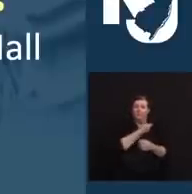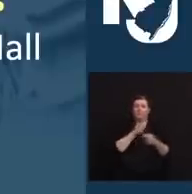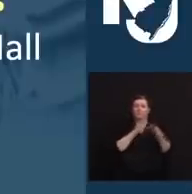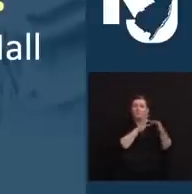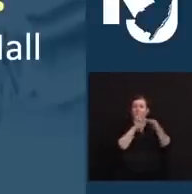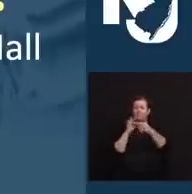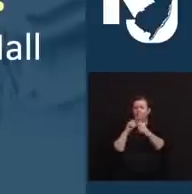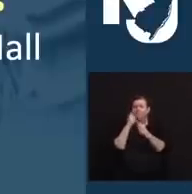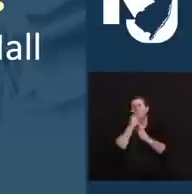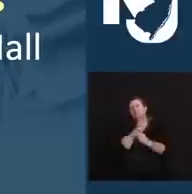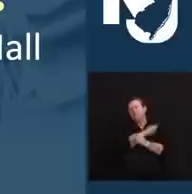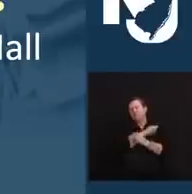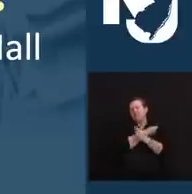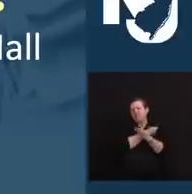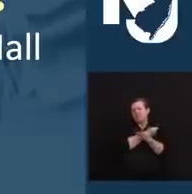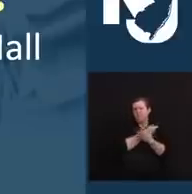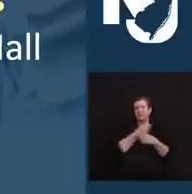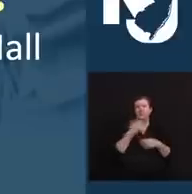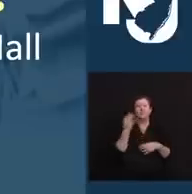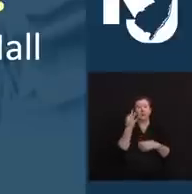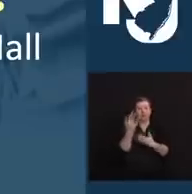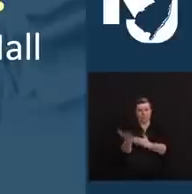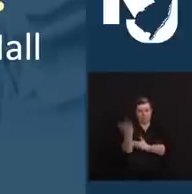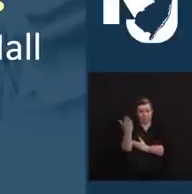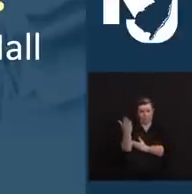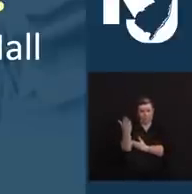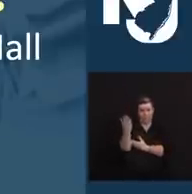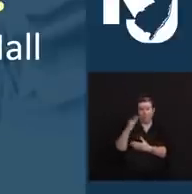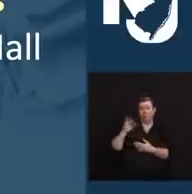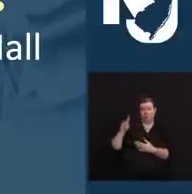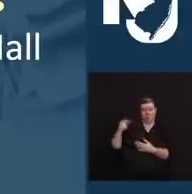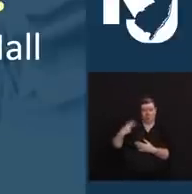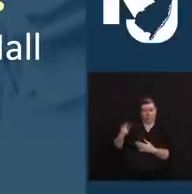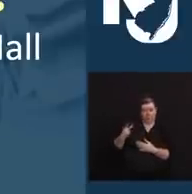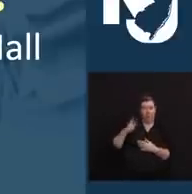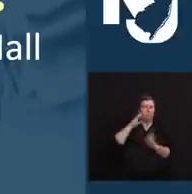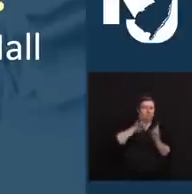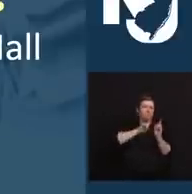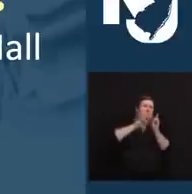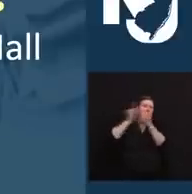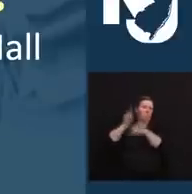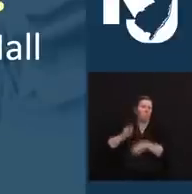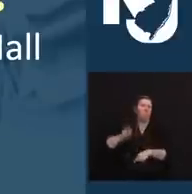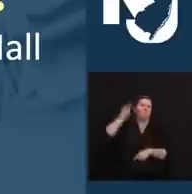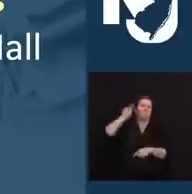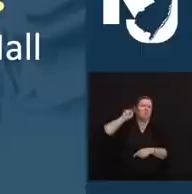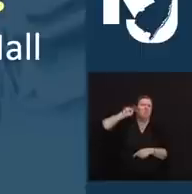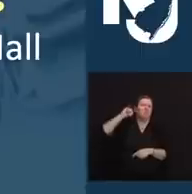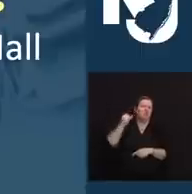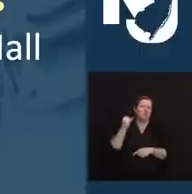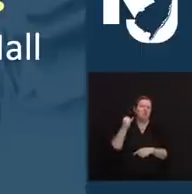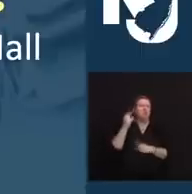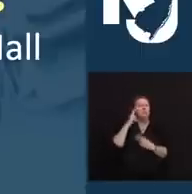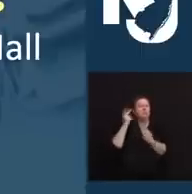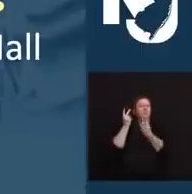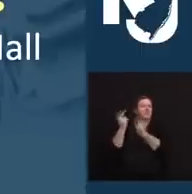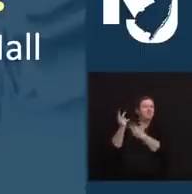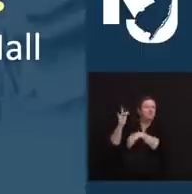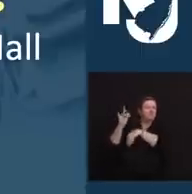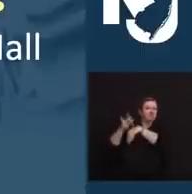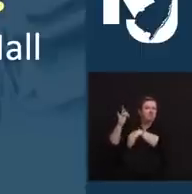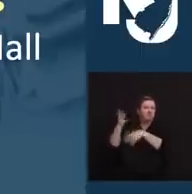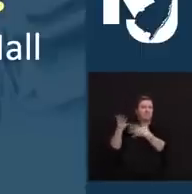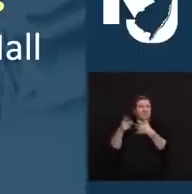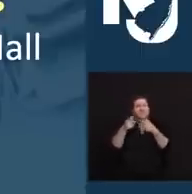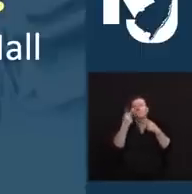morning, both Judy and I will be in North Jersey, visiting two of the vaccination centers coming online. Eddie and Pat,